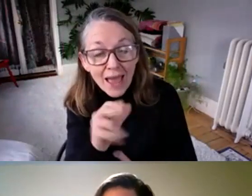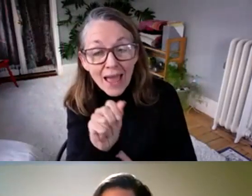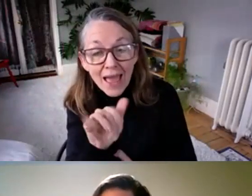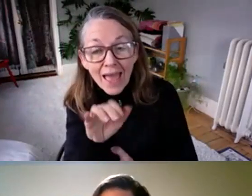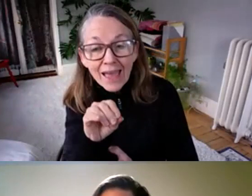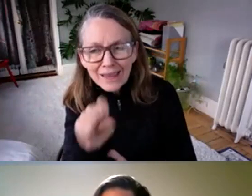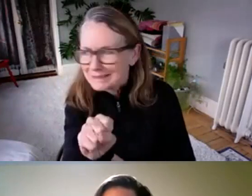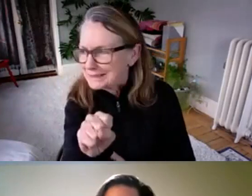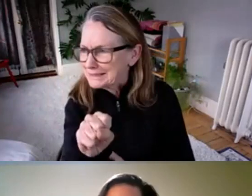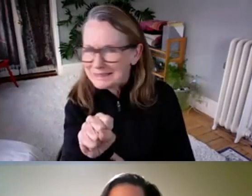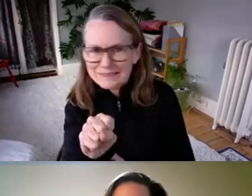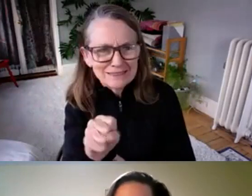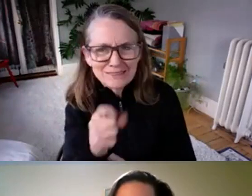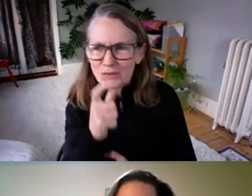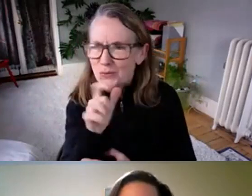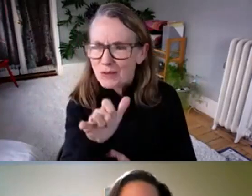Yeah.